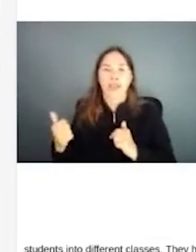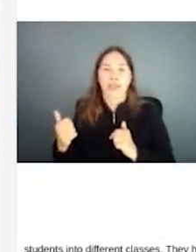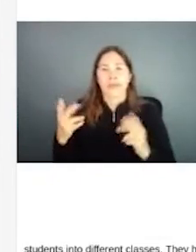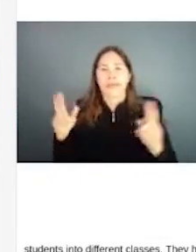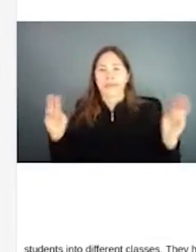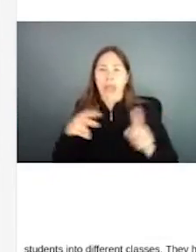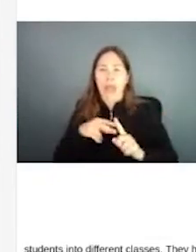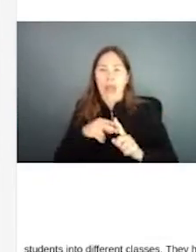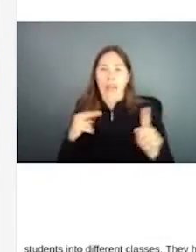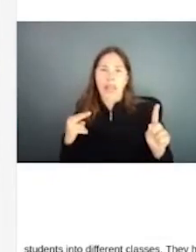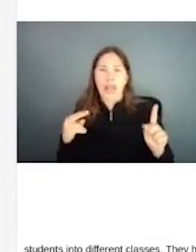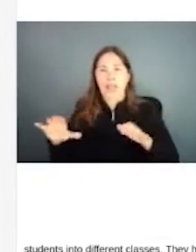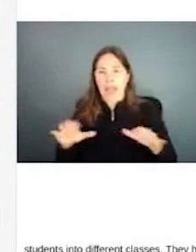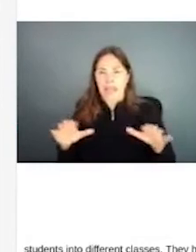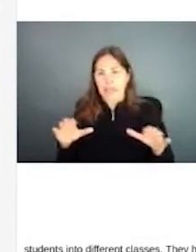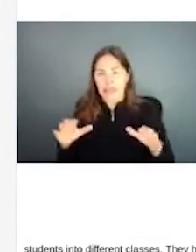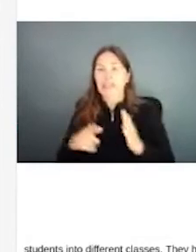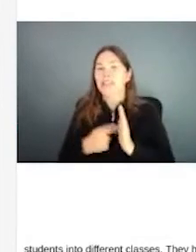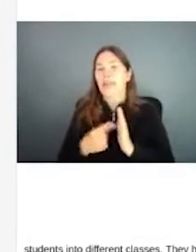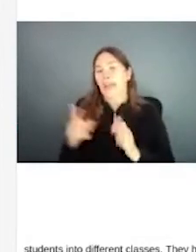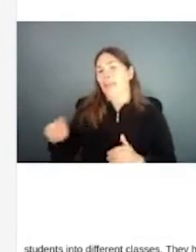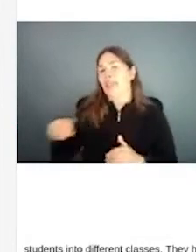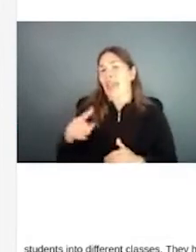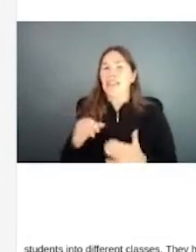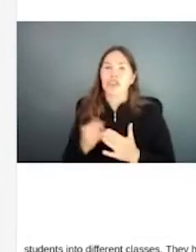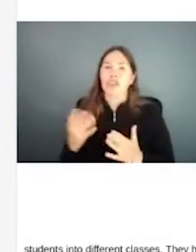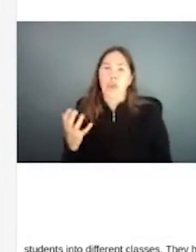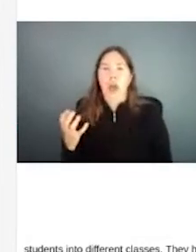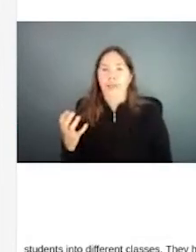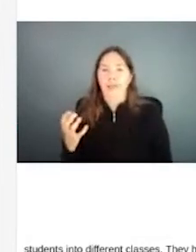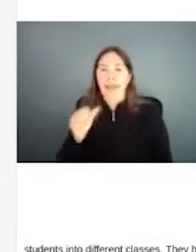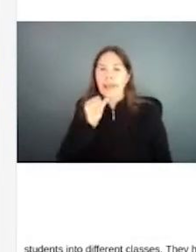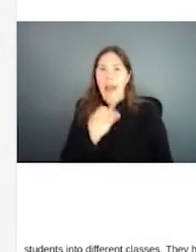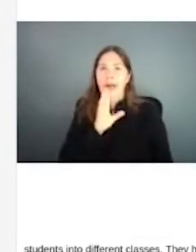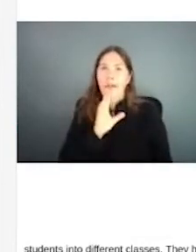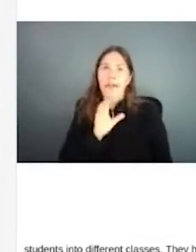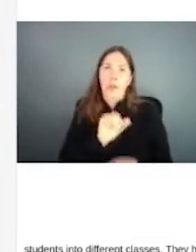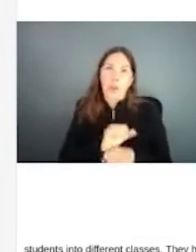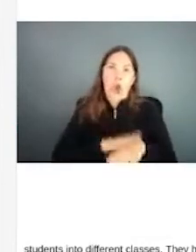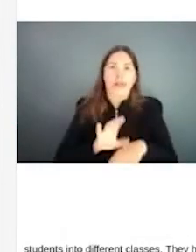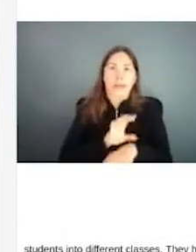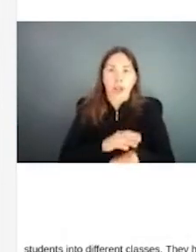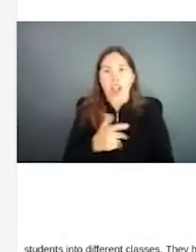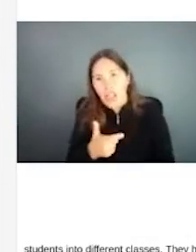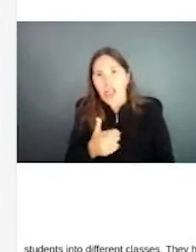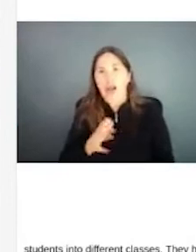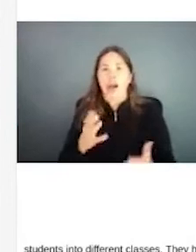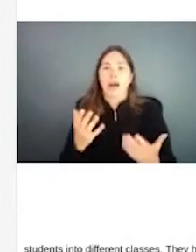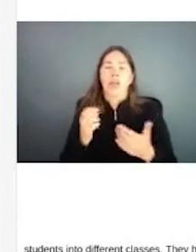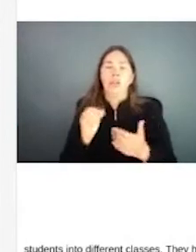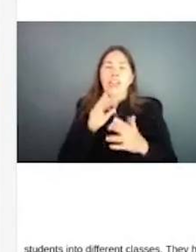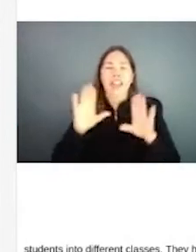activities. I find sometimes they just want to not be working as much on the computer. And so these are great